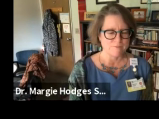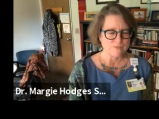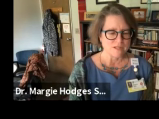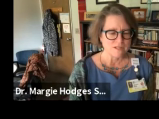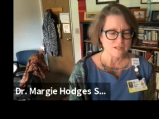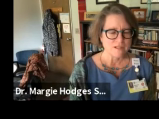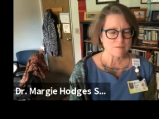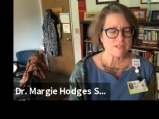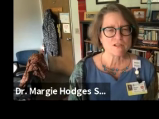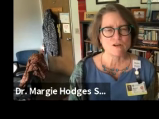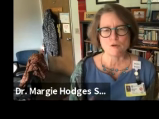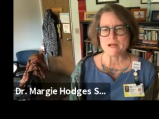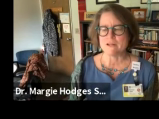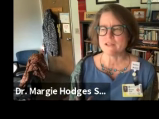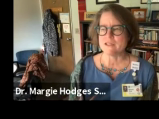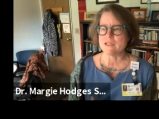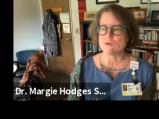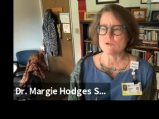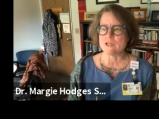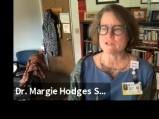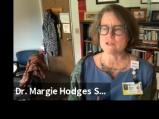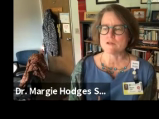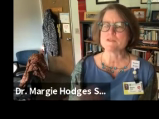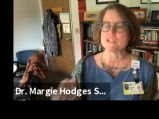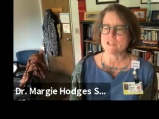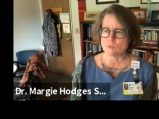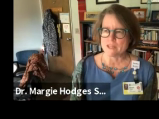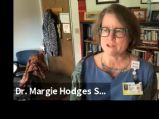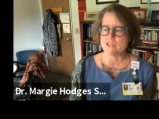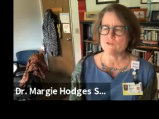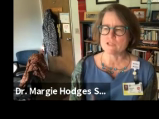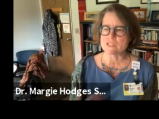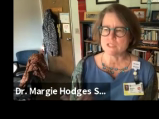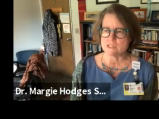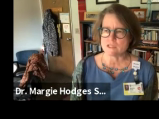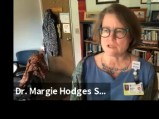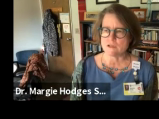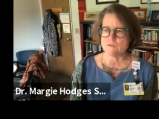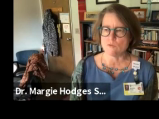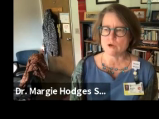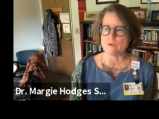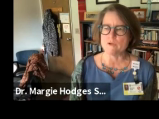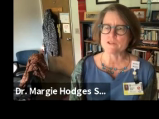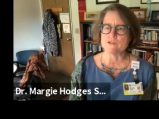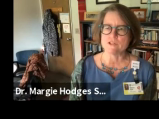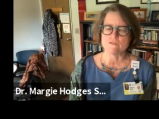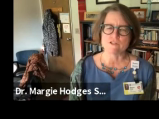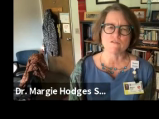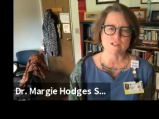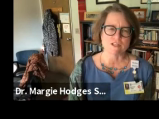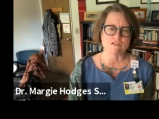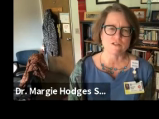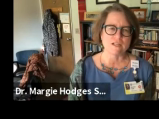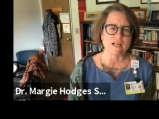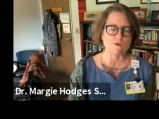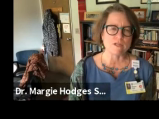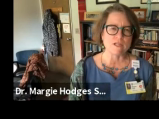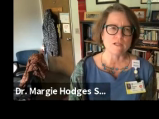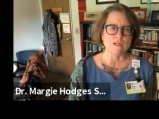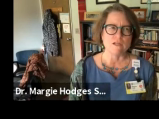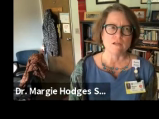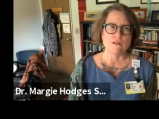prepared. I'm going to talk about it in a particular way, though, to give you a sense of what we went through at the University of Rochester and